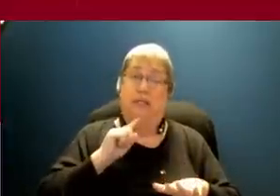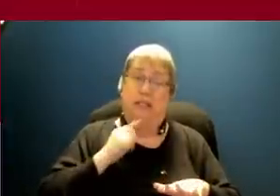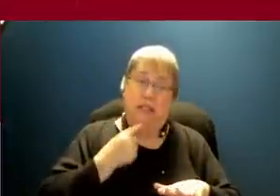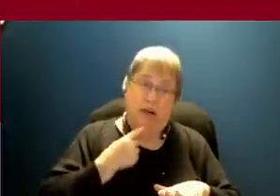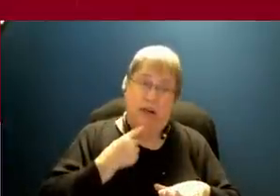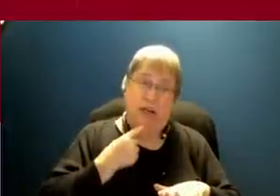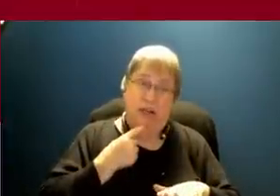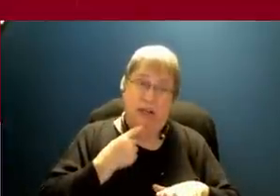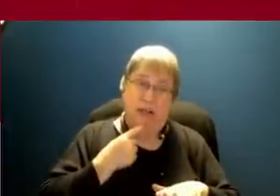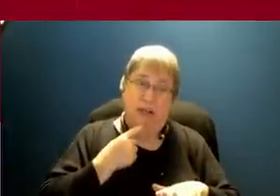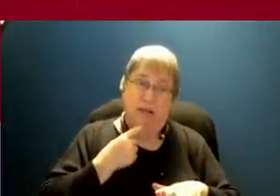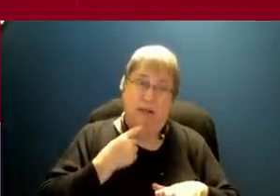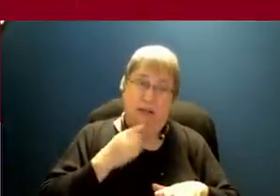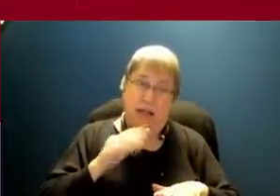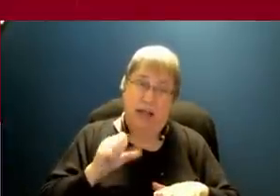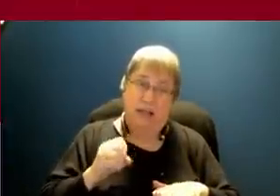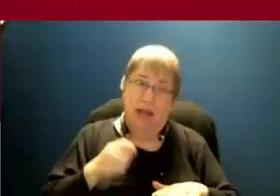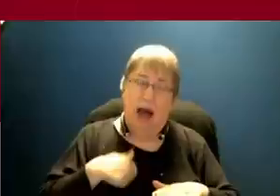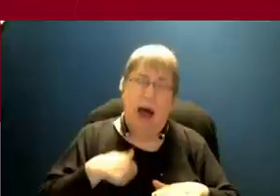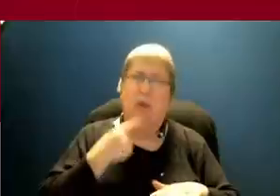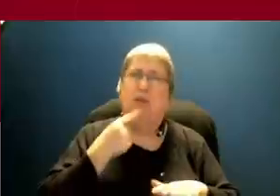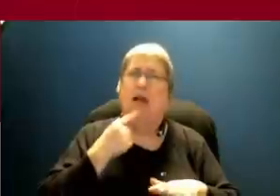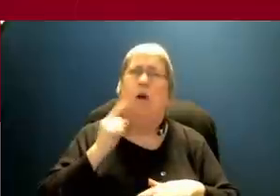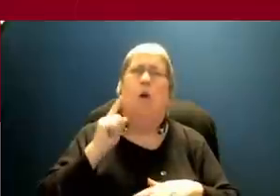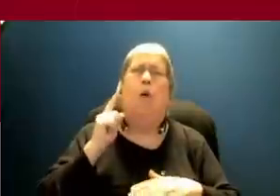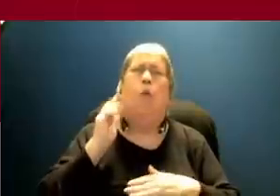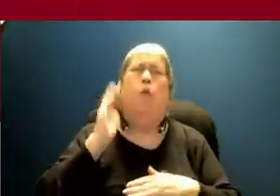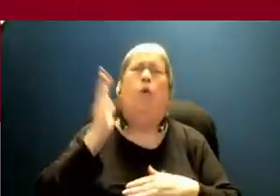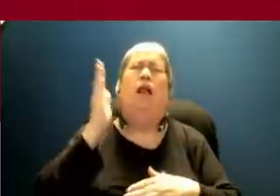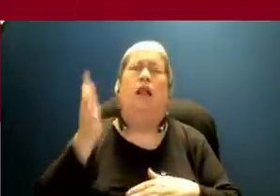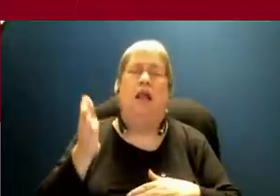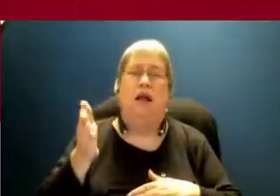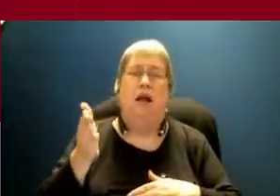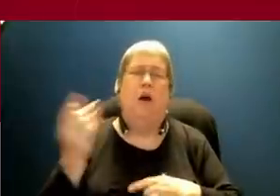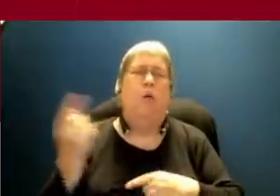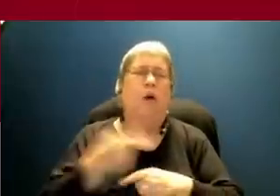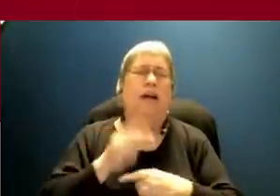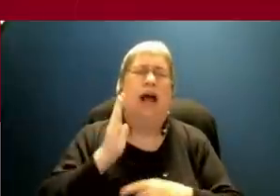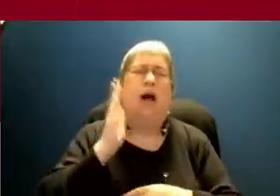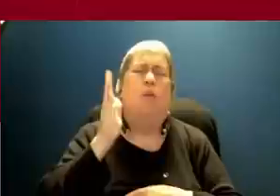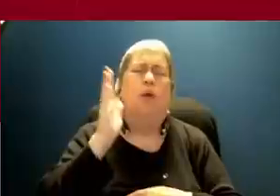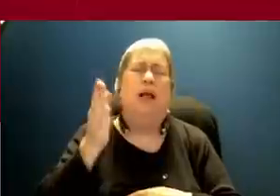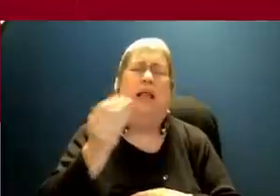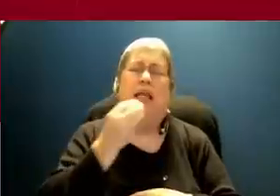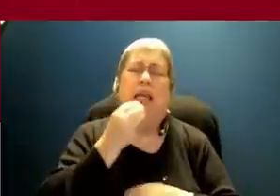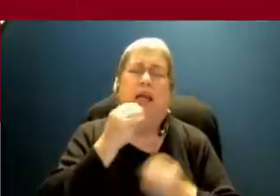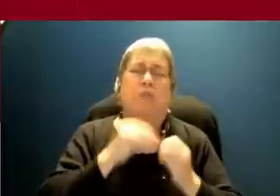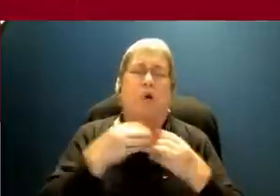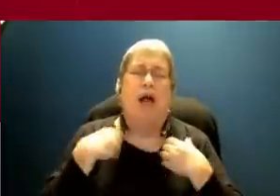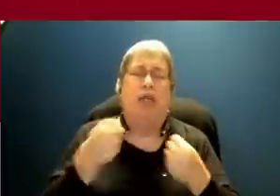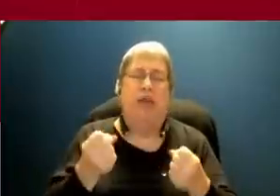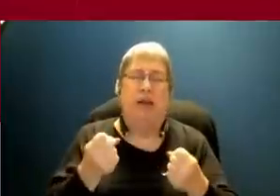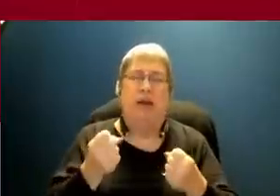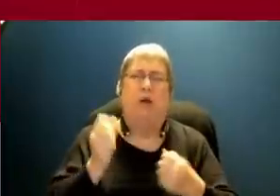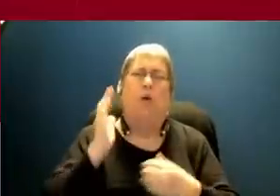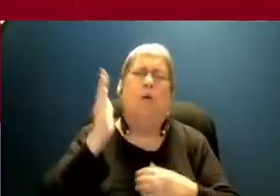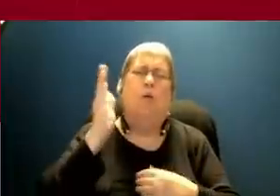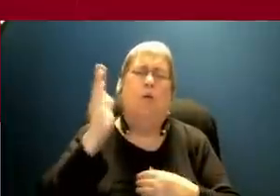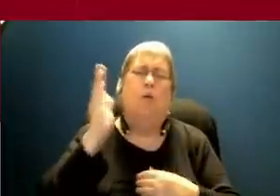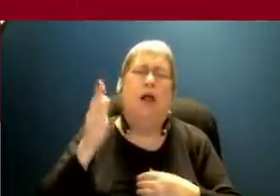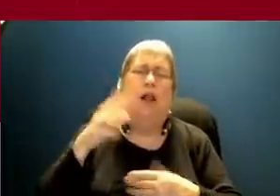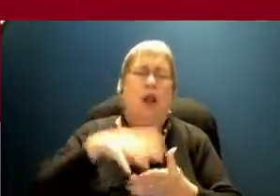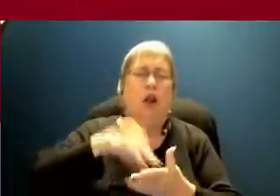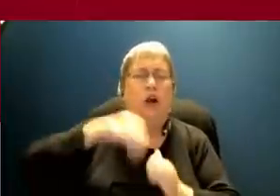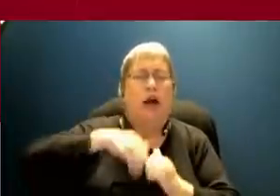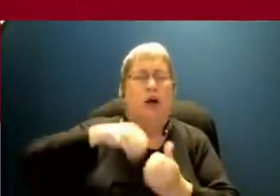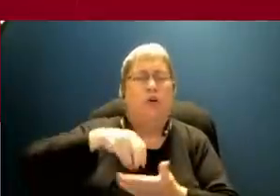I will-itis. One day I will eat healthier and work out. One day I'll learn to surf. One day